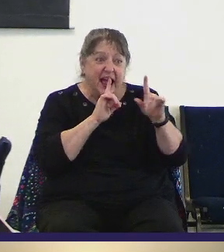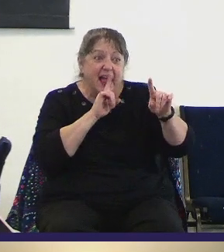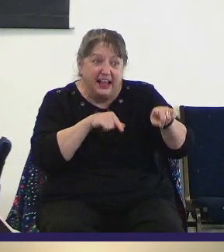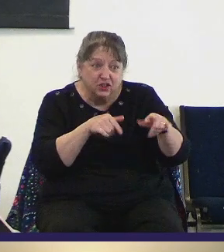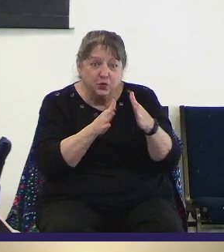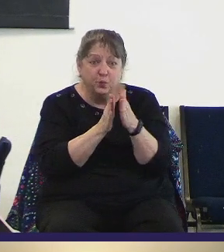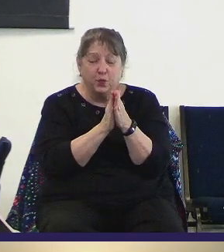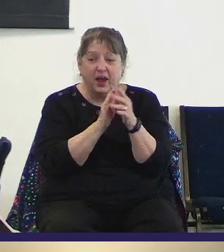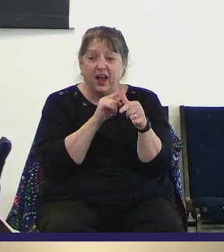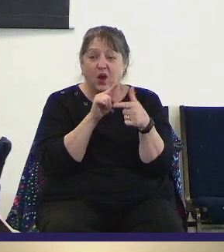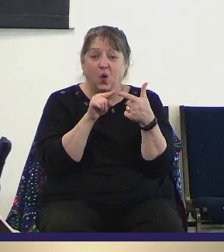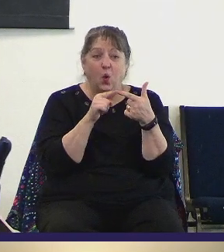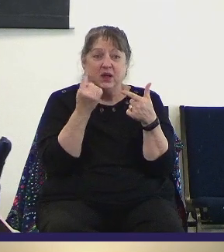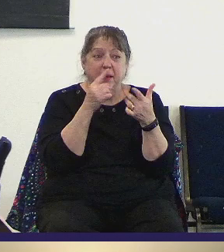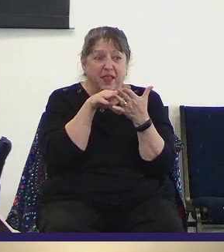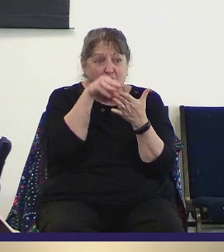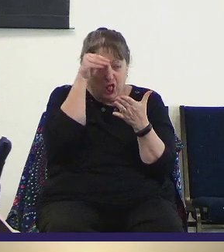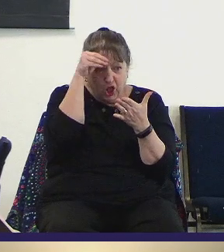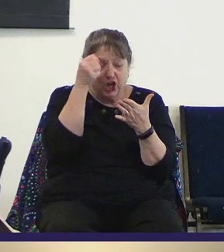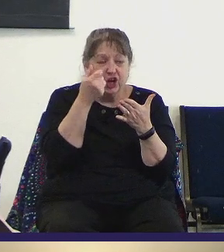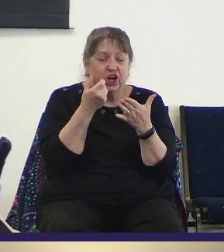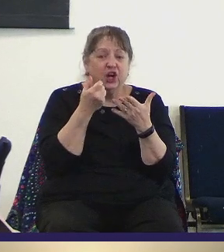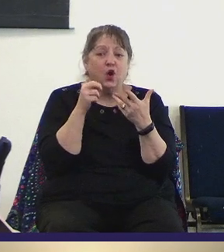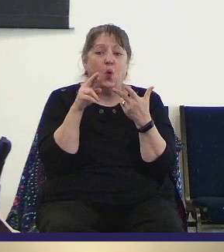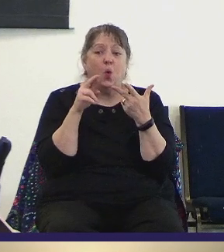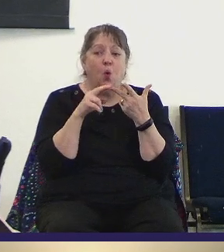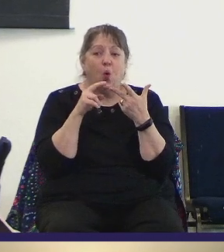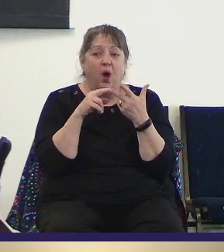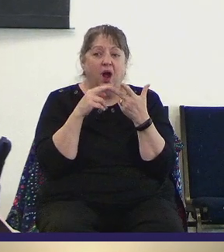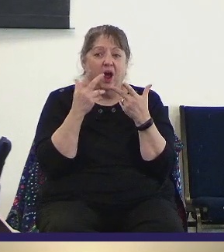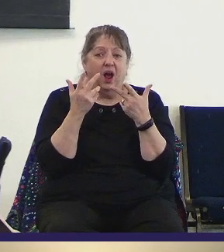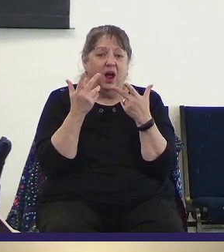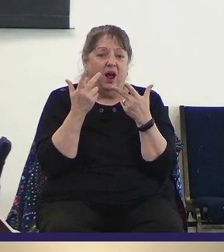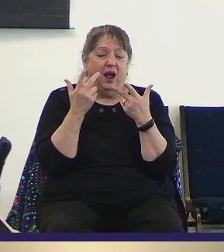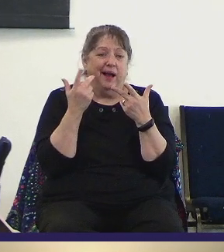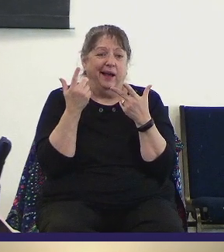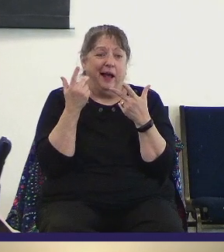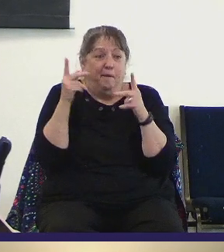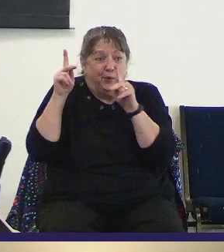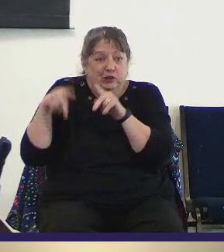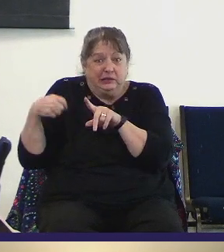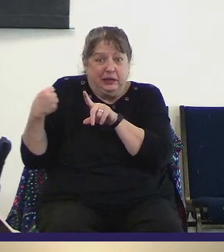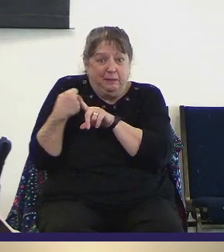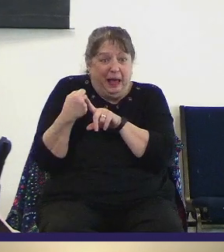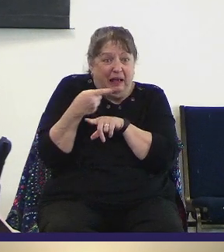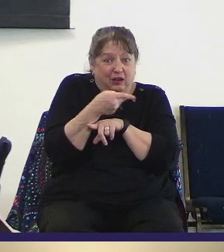today, something he's done, an impact he had in your life through someone who discipled you, anybody, anything?